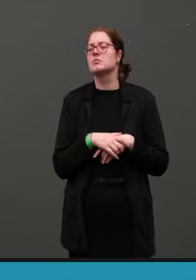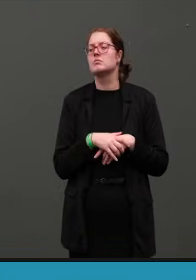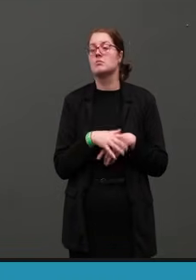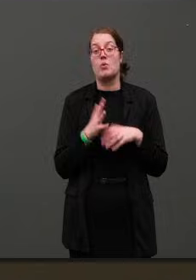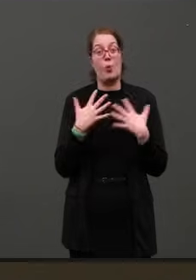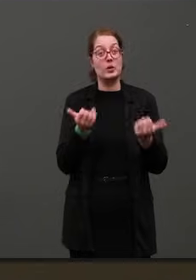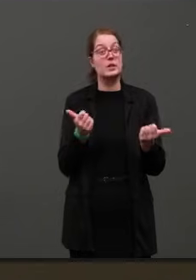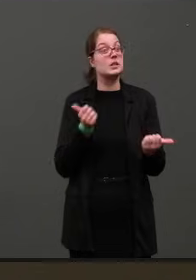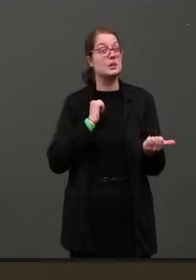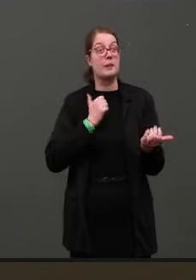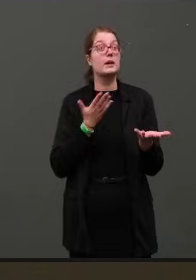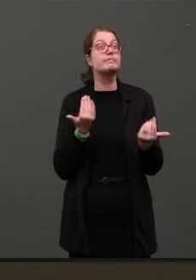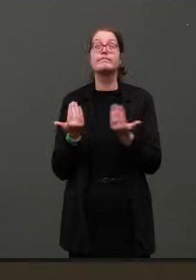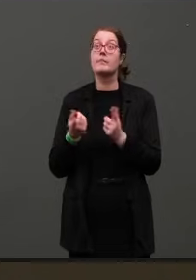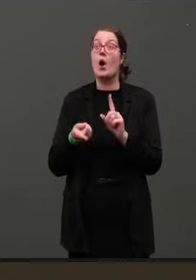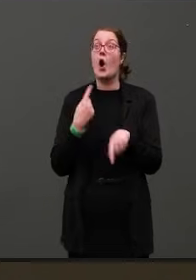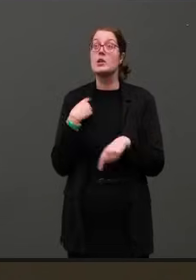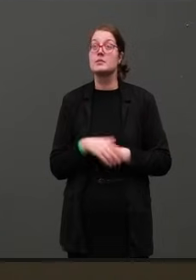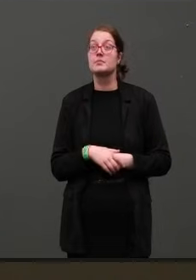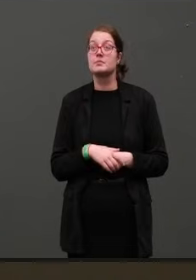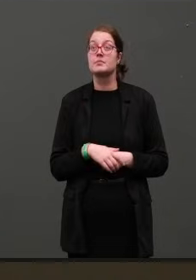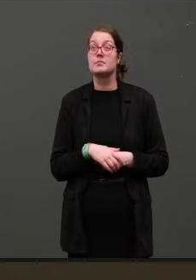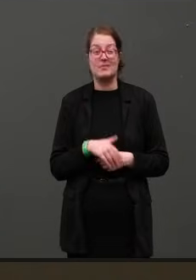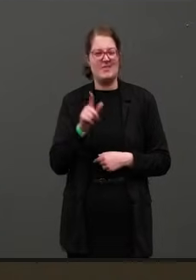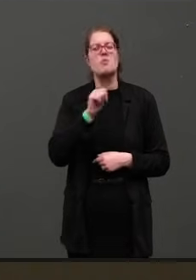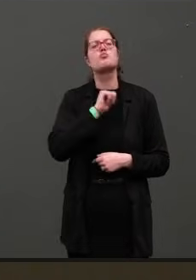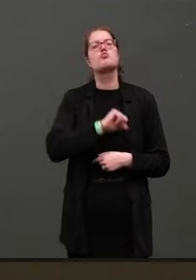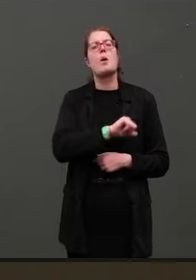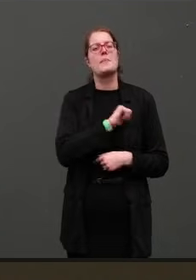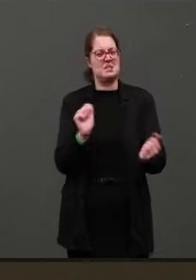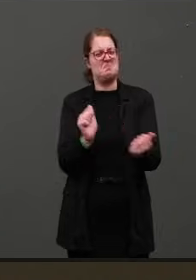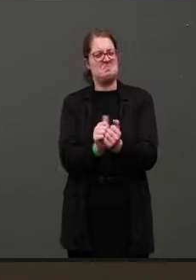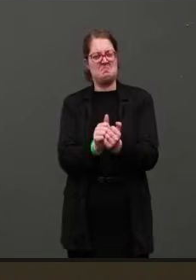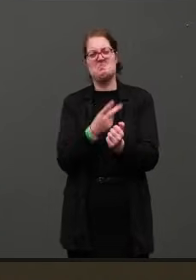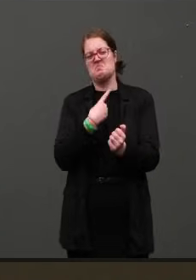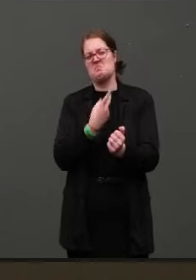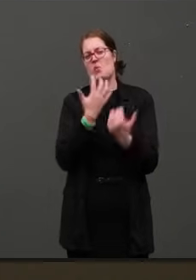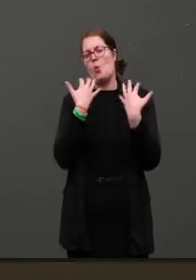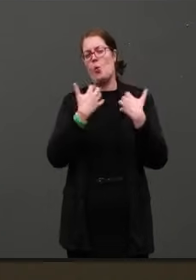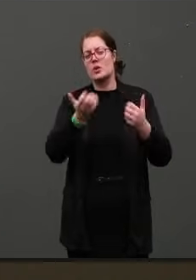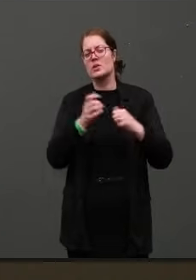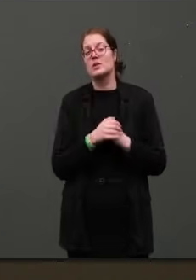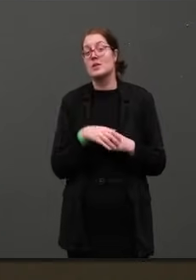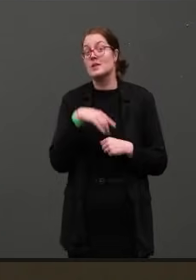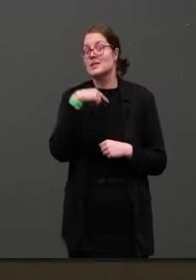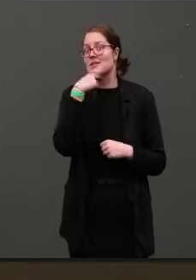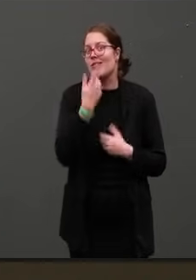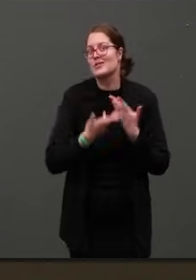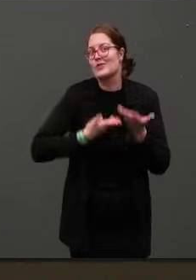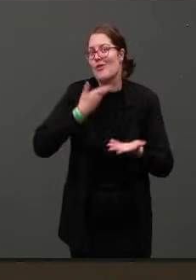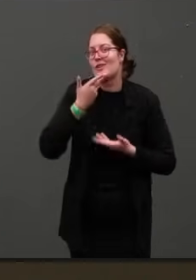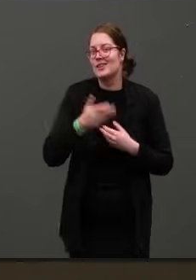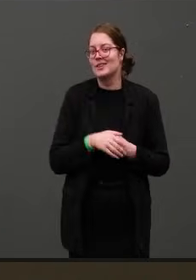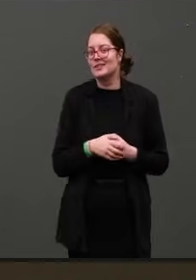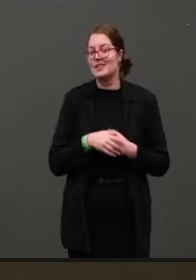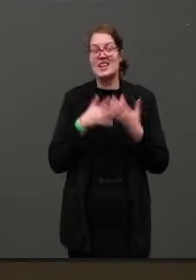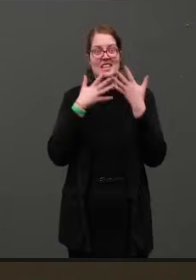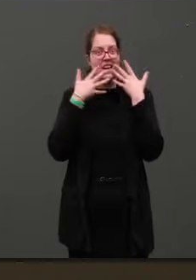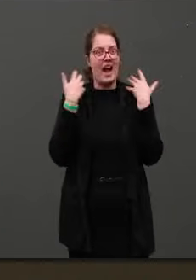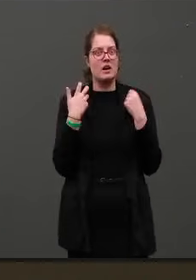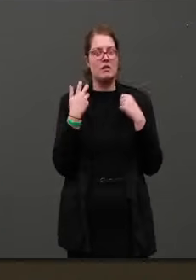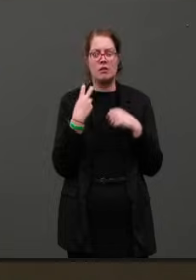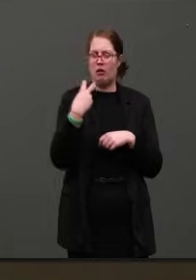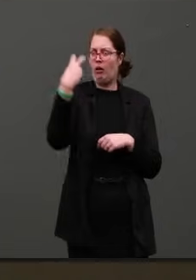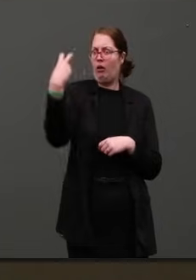answered. That is the promise that you make to an audience. I'm going to tell you a story about this cat who sat on someone else's